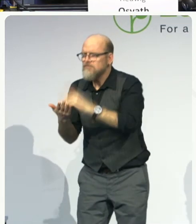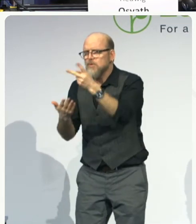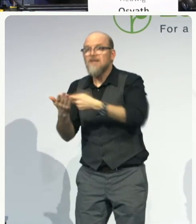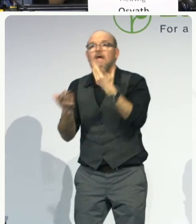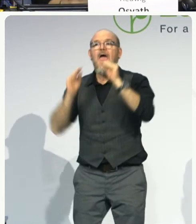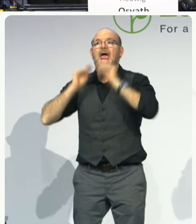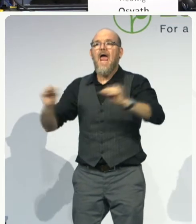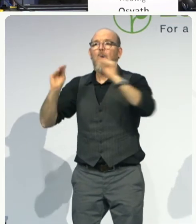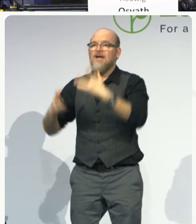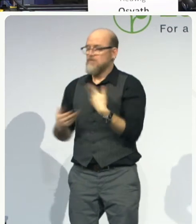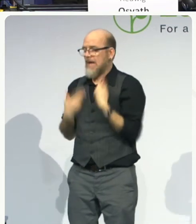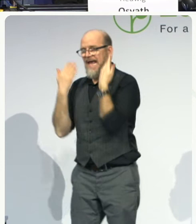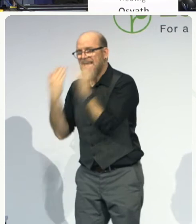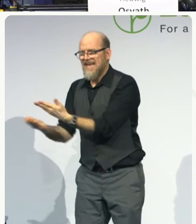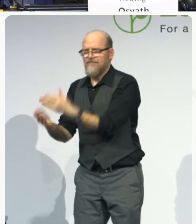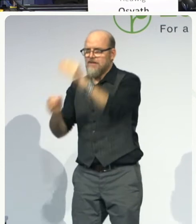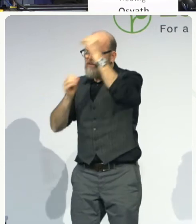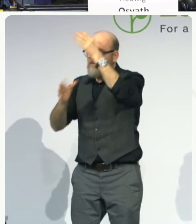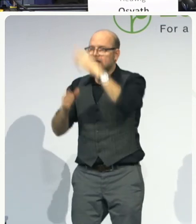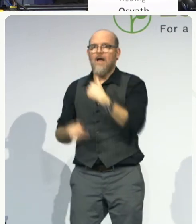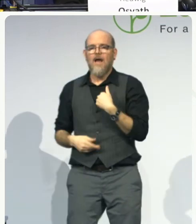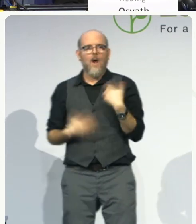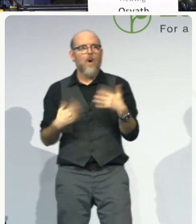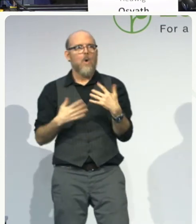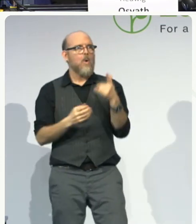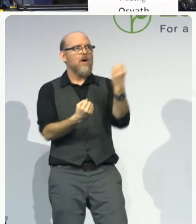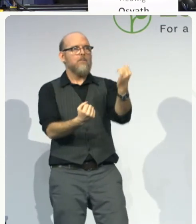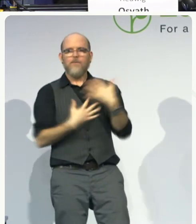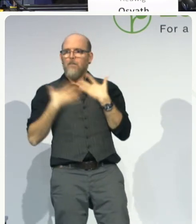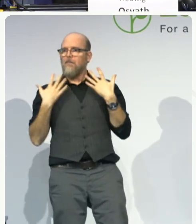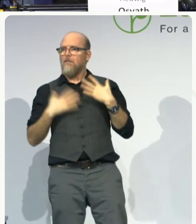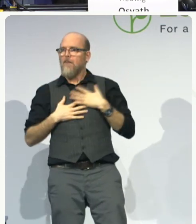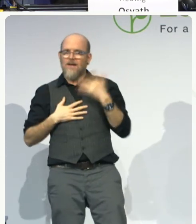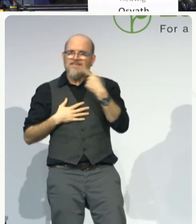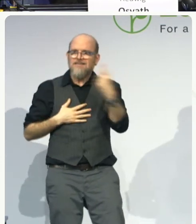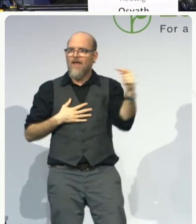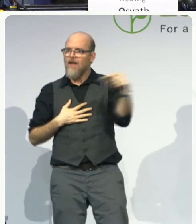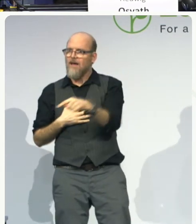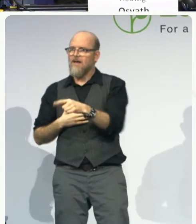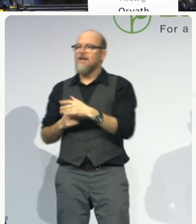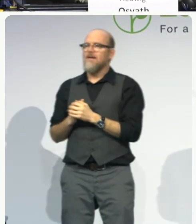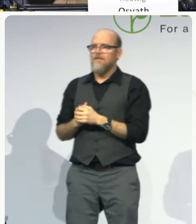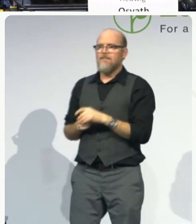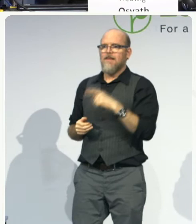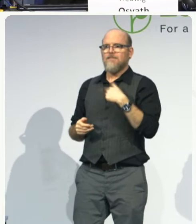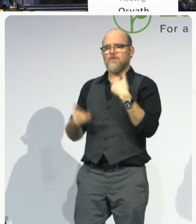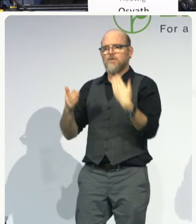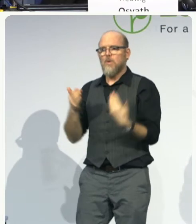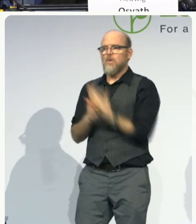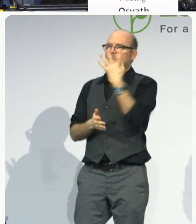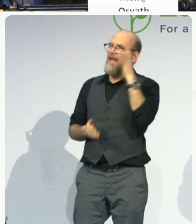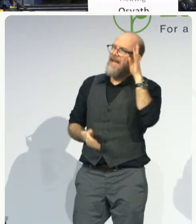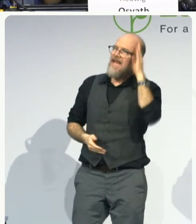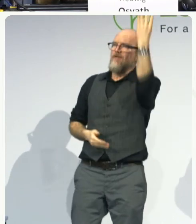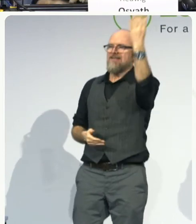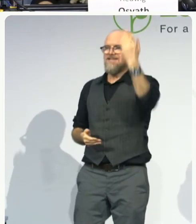first innovation. And I'm really glad actually to announce that our colleagues from Jordan are here as well. Maybe they can wave